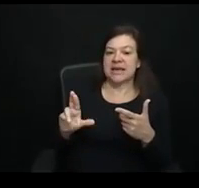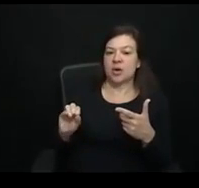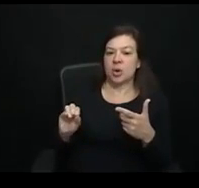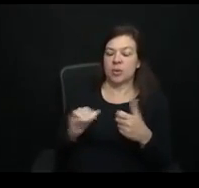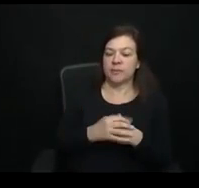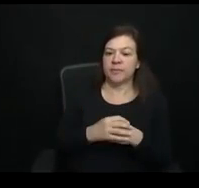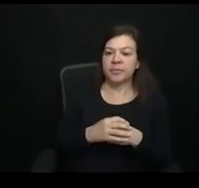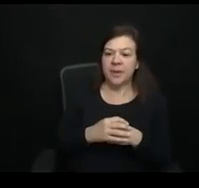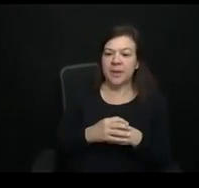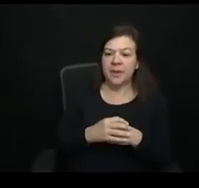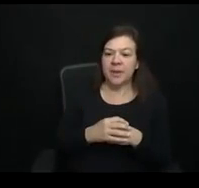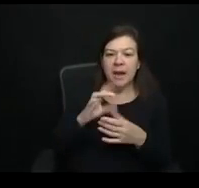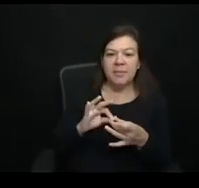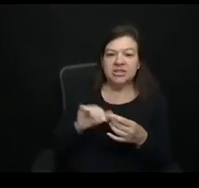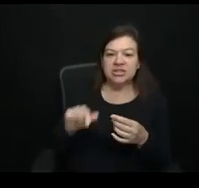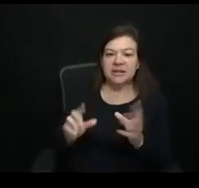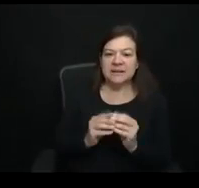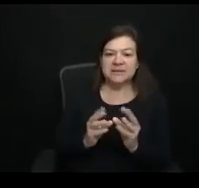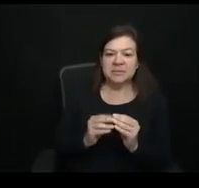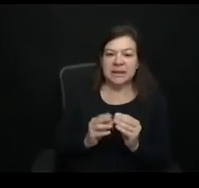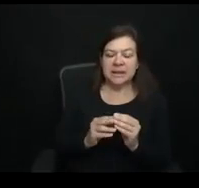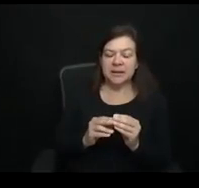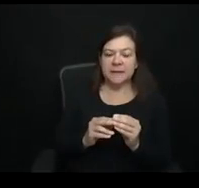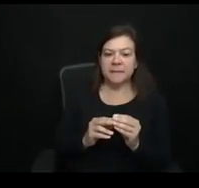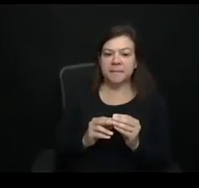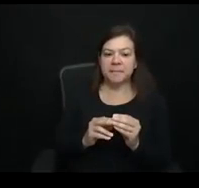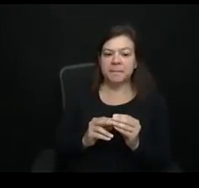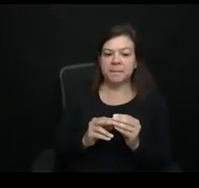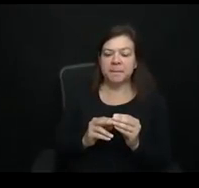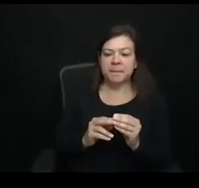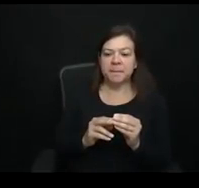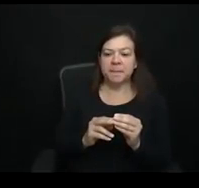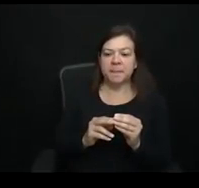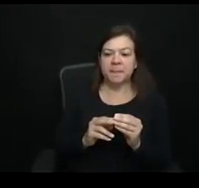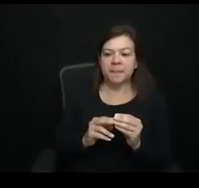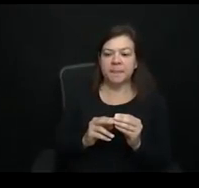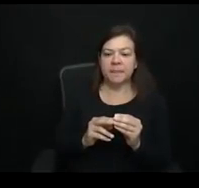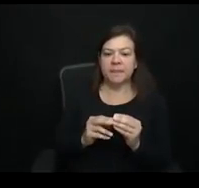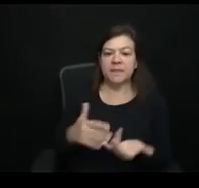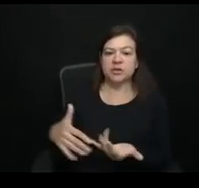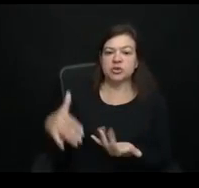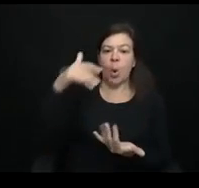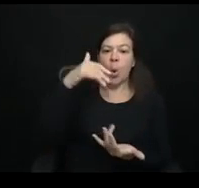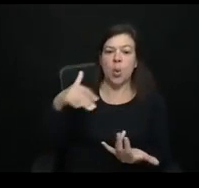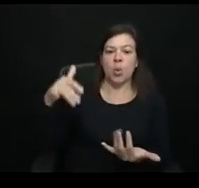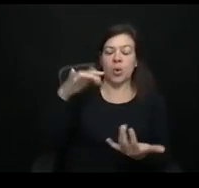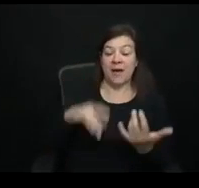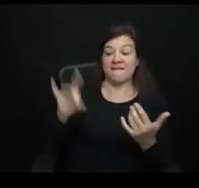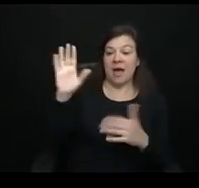another meeting recently, but I think this one was where I mentioned the smoke that I found